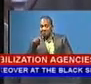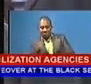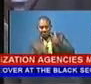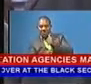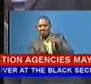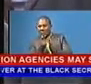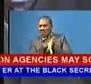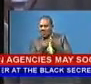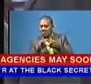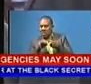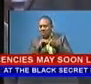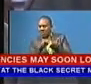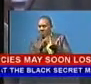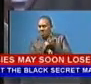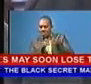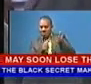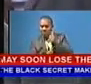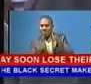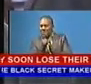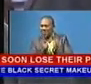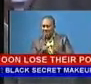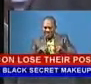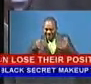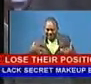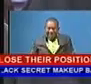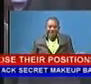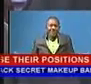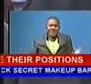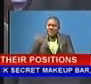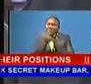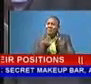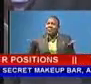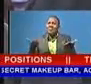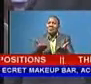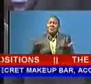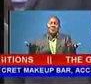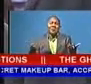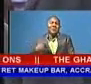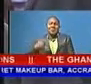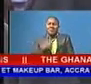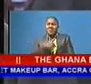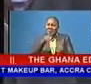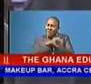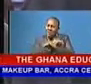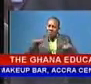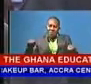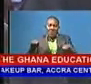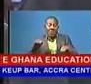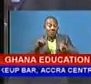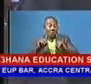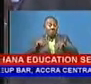to the further and better particulars. At this point, if such a list is introduced, we have no